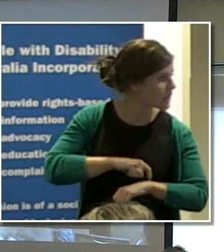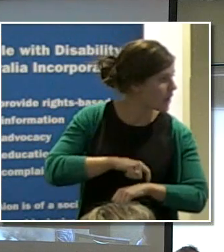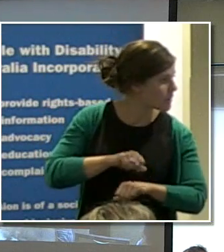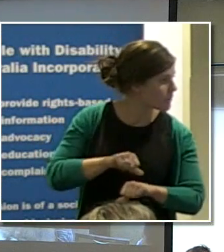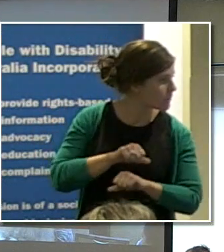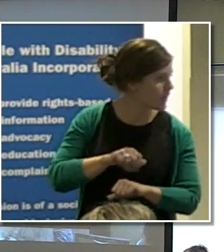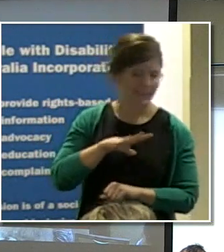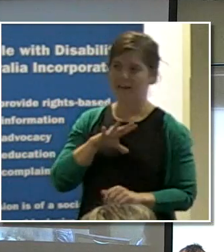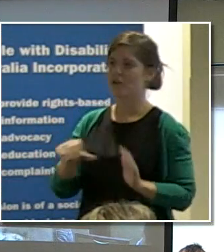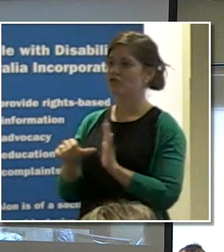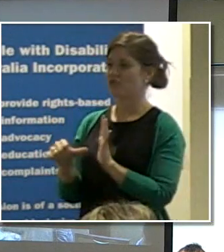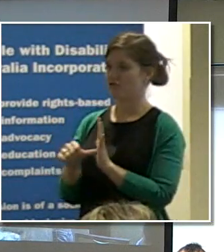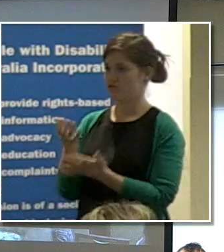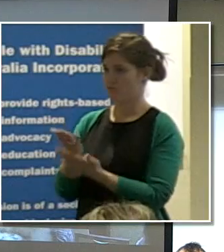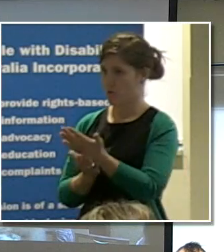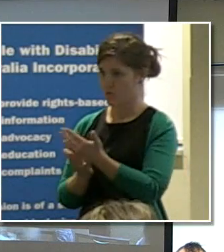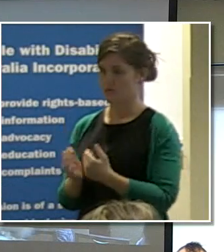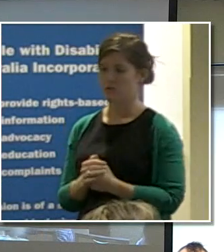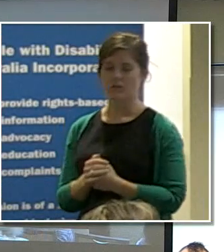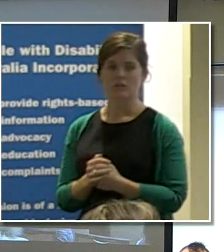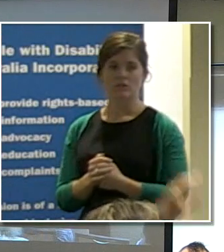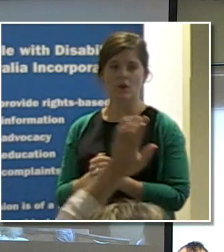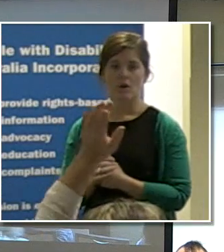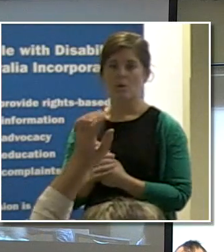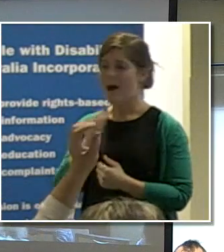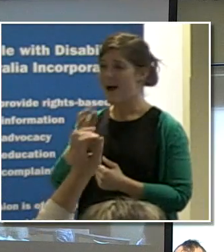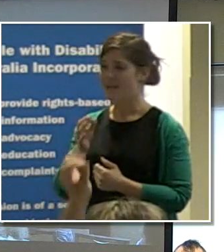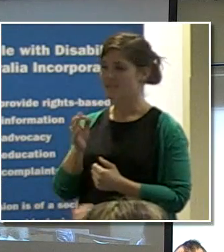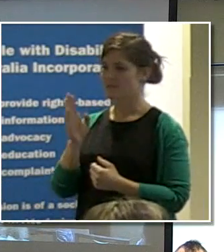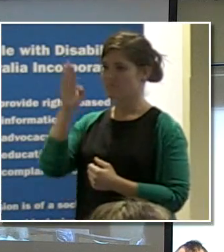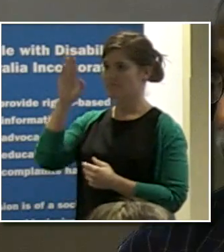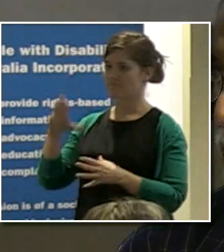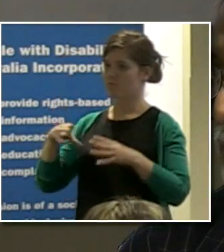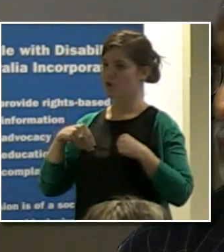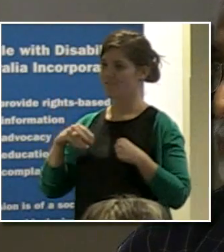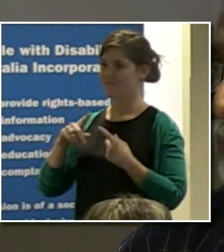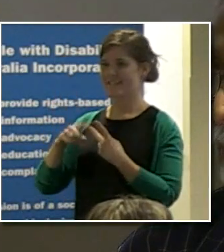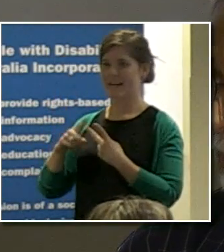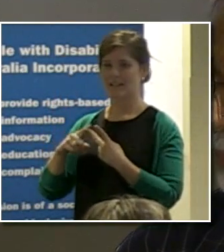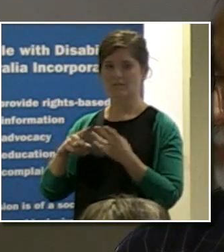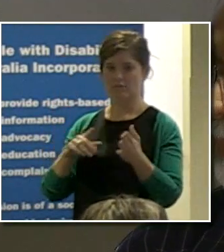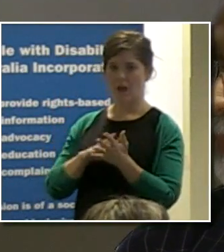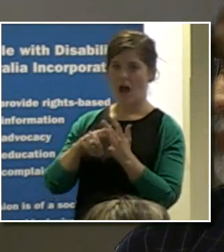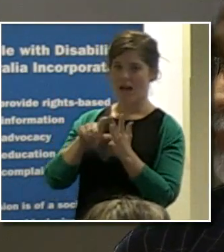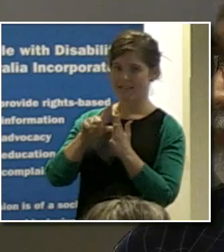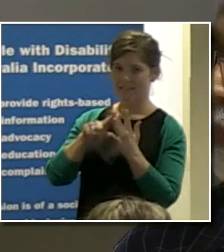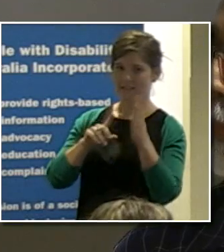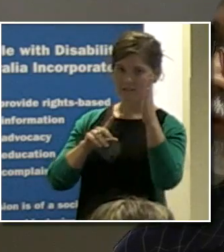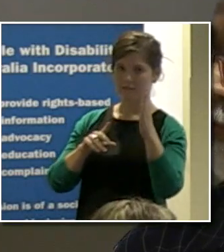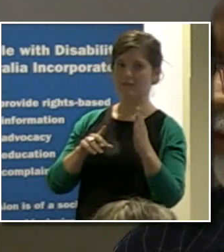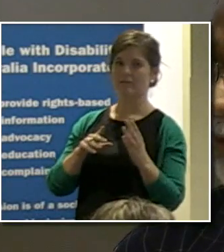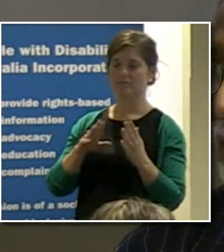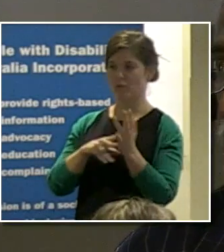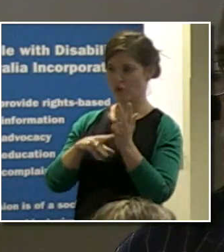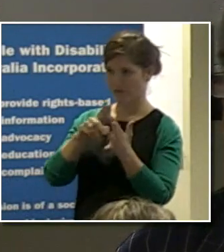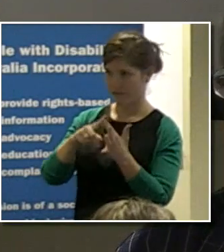Yes, that's right. Yeah. So I might invite a mover and seconder for my report. Heidi? Move it. Yep. Thank